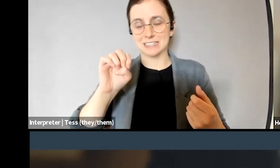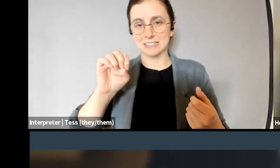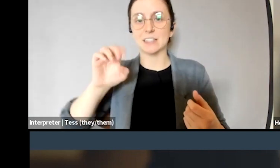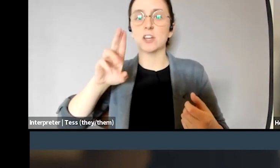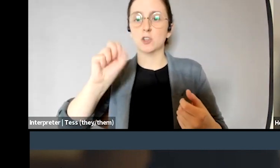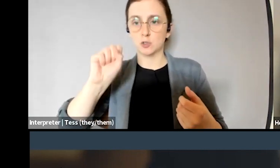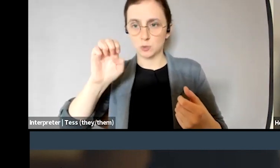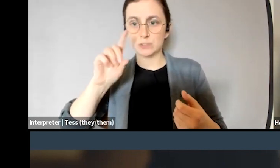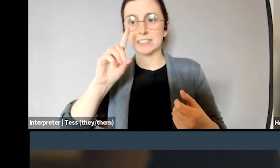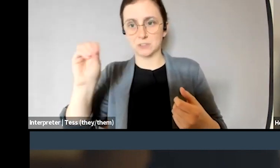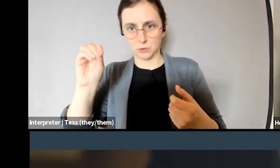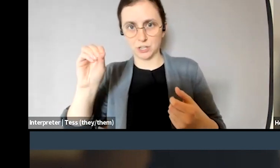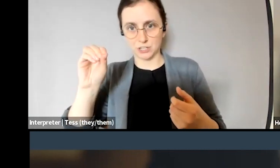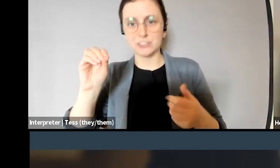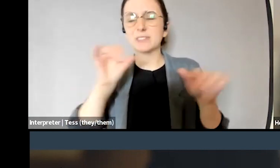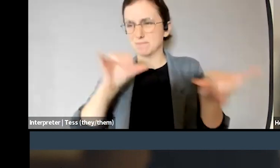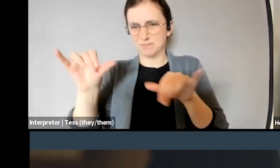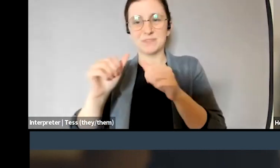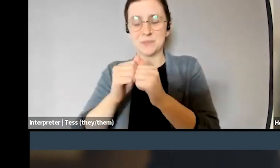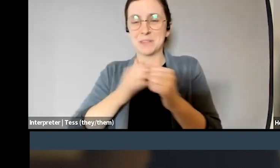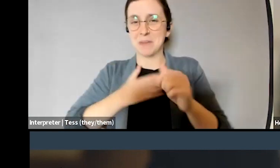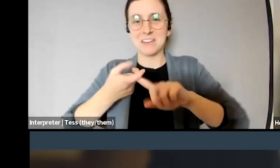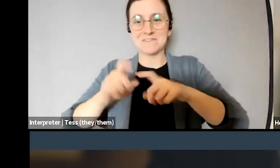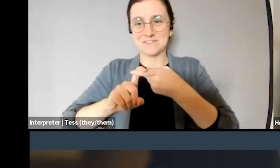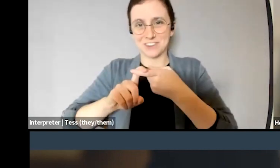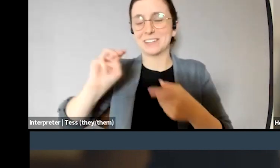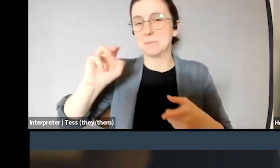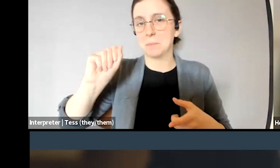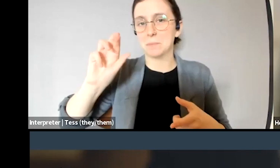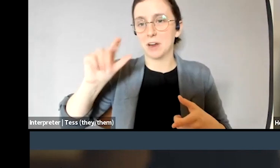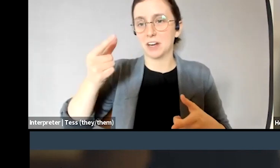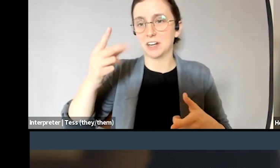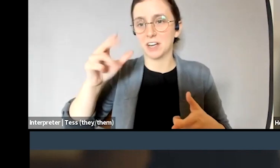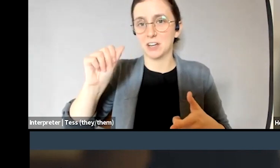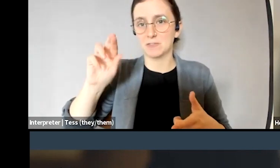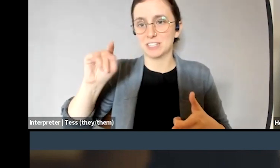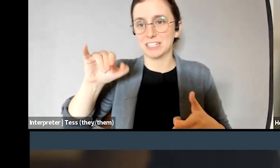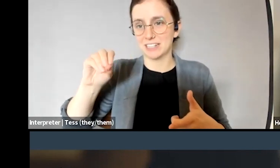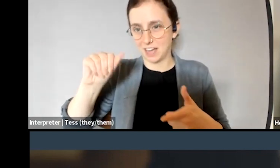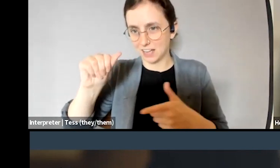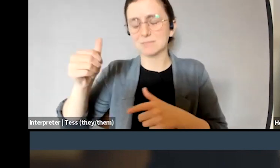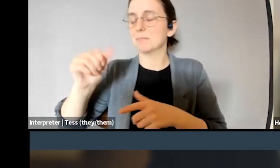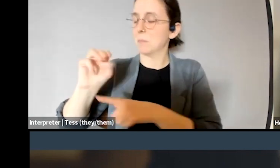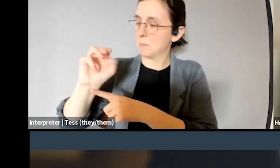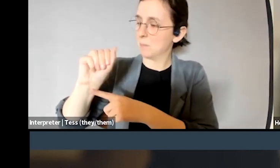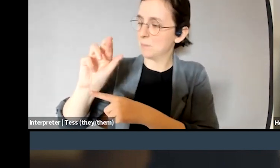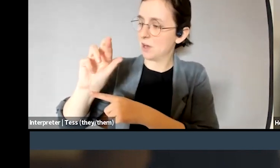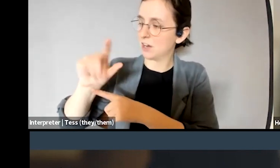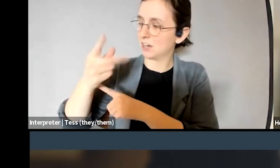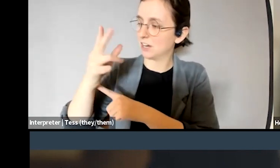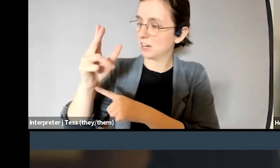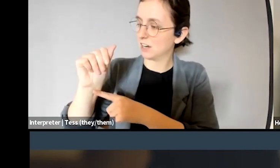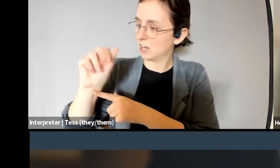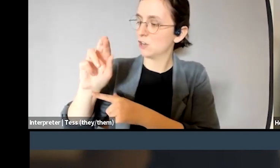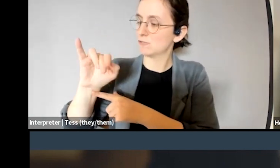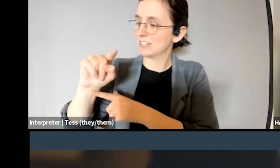webinar. And the Forum is directed by Ali Andrada. And I've been pleased to be